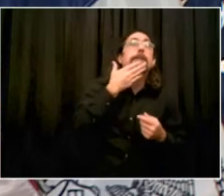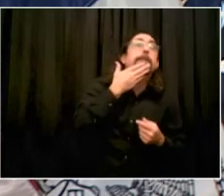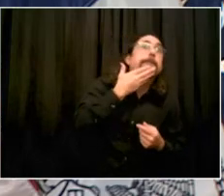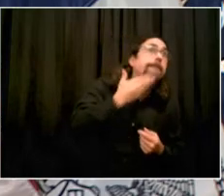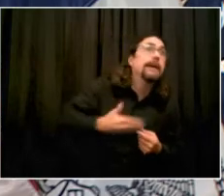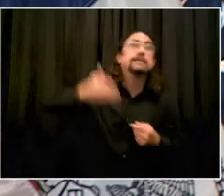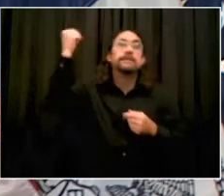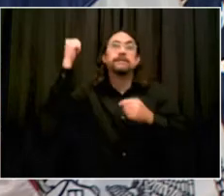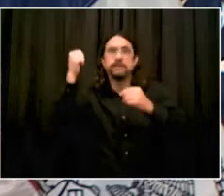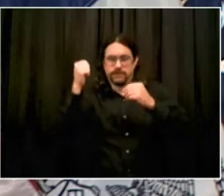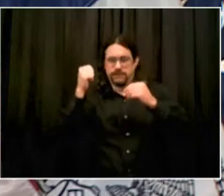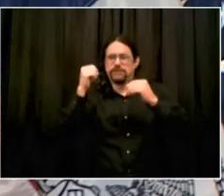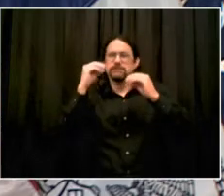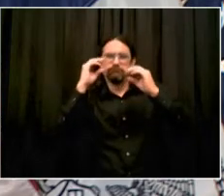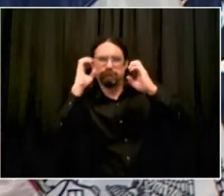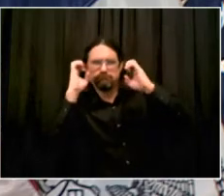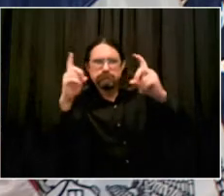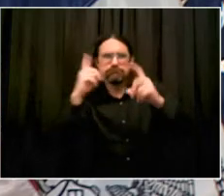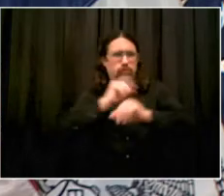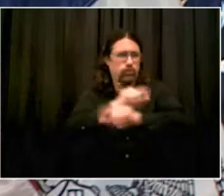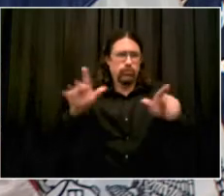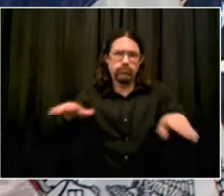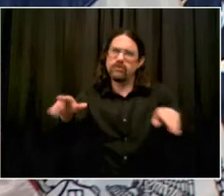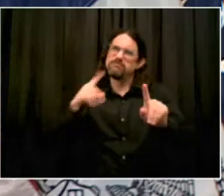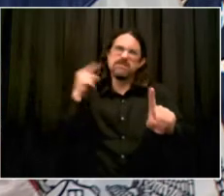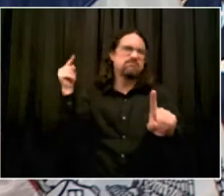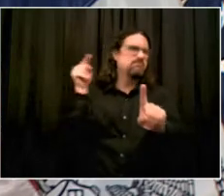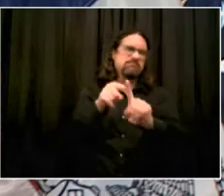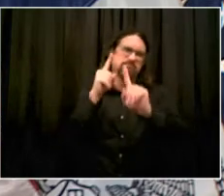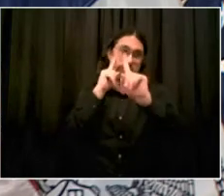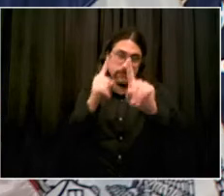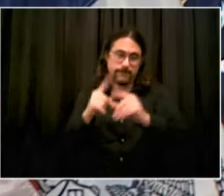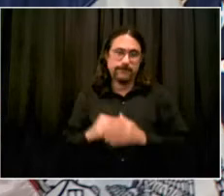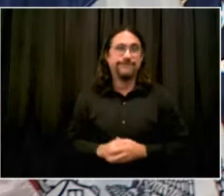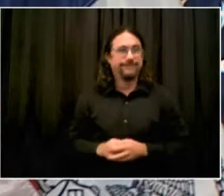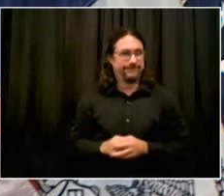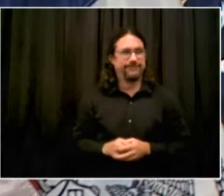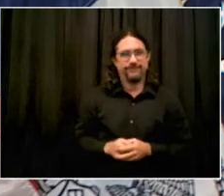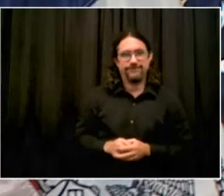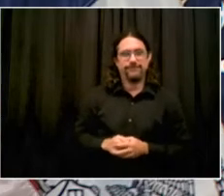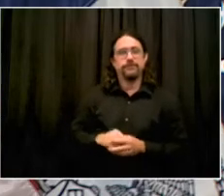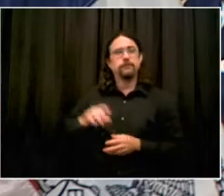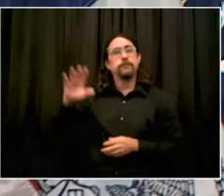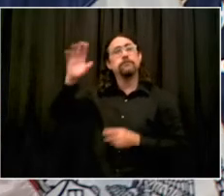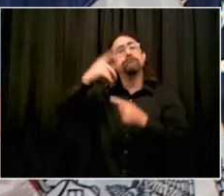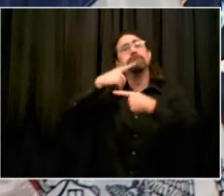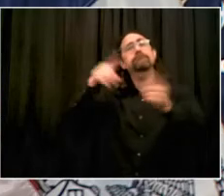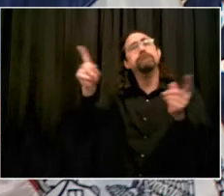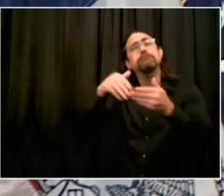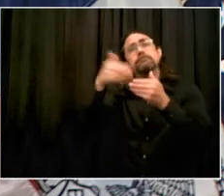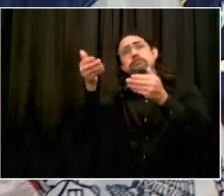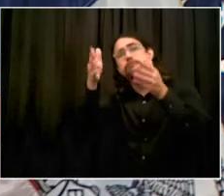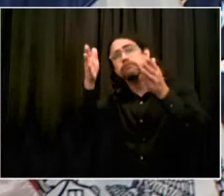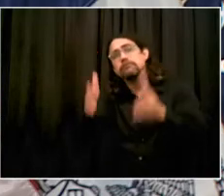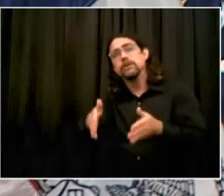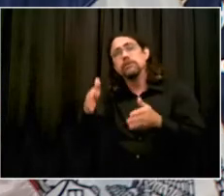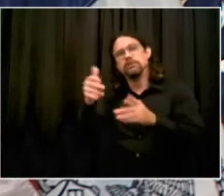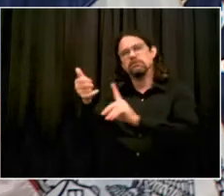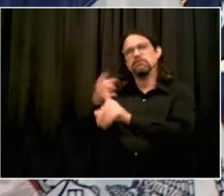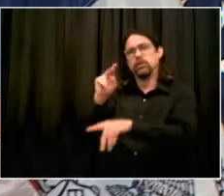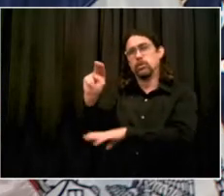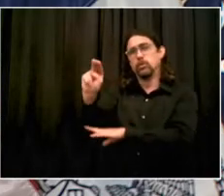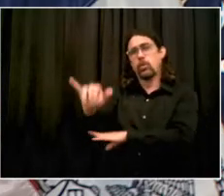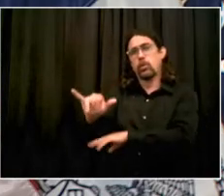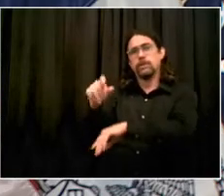wondering if you could tell us exactly how many cases have been detected in that Ocean Parkway